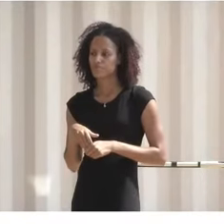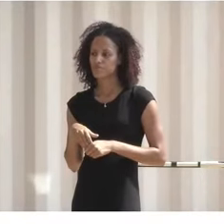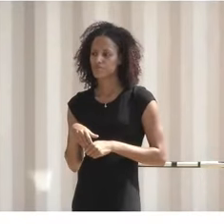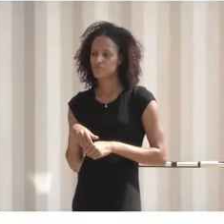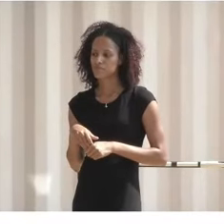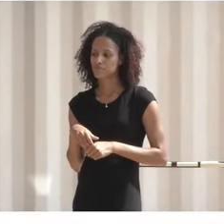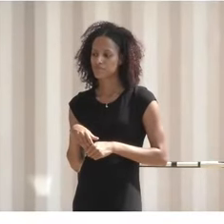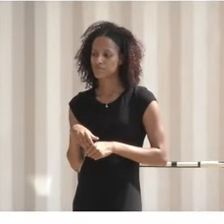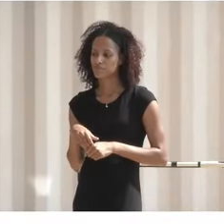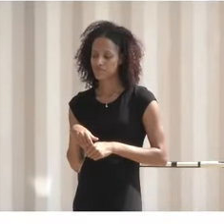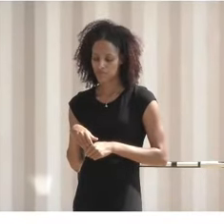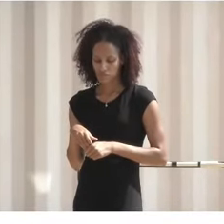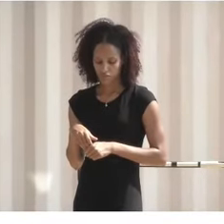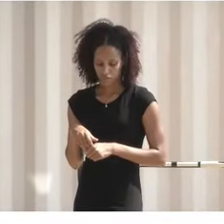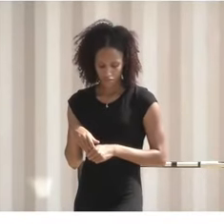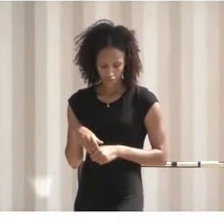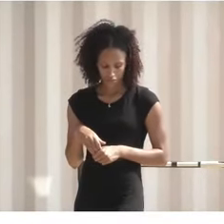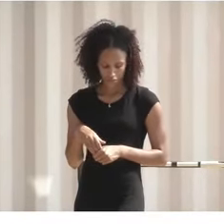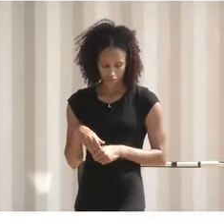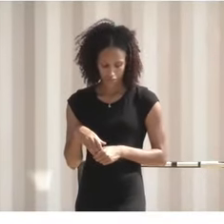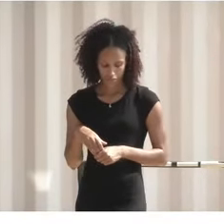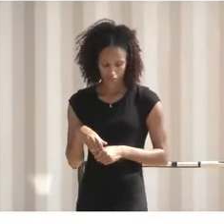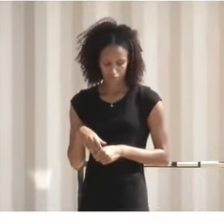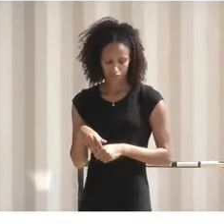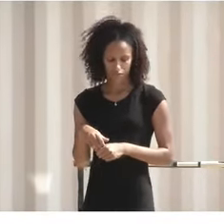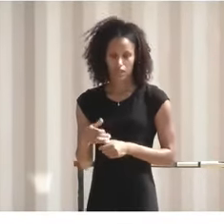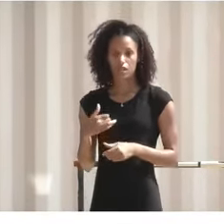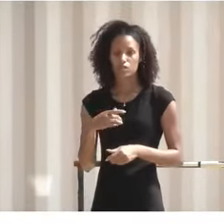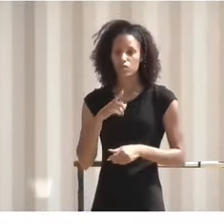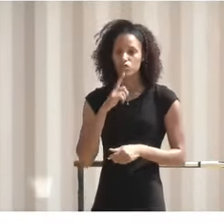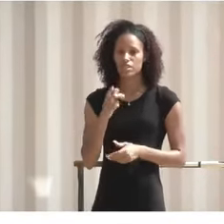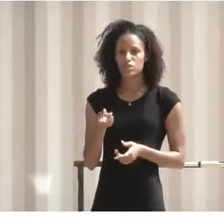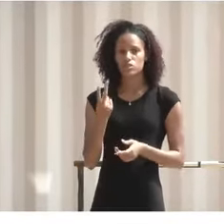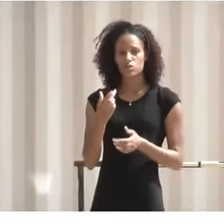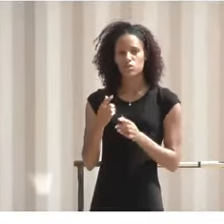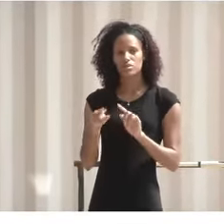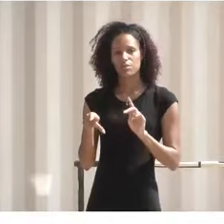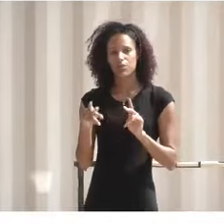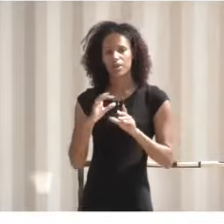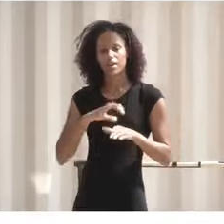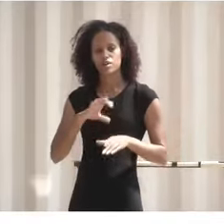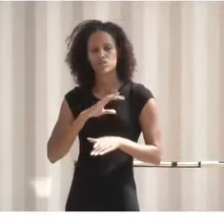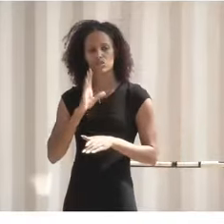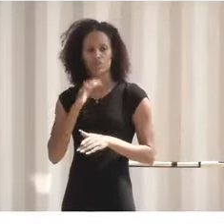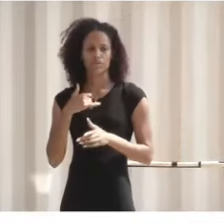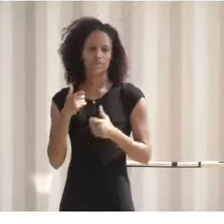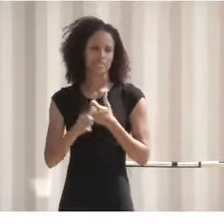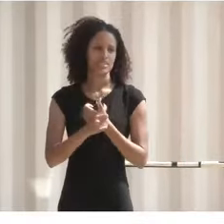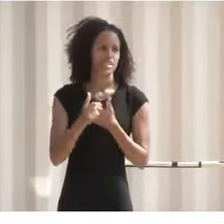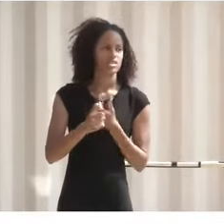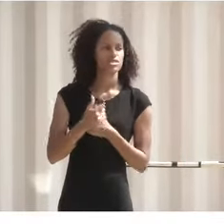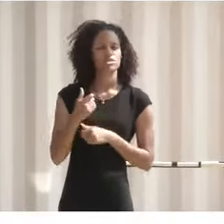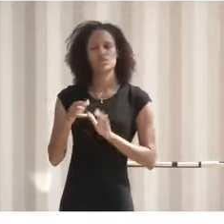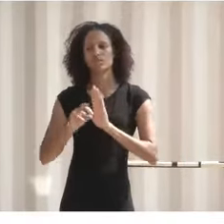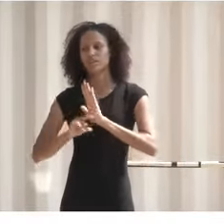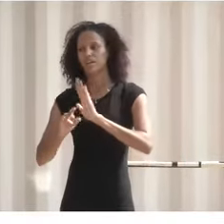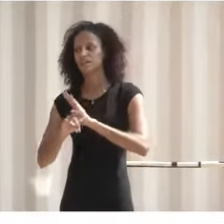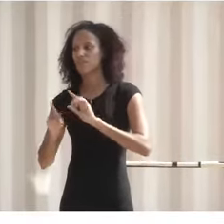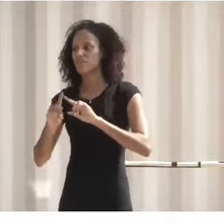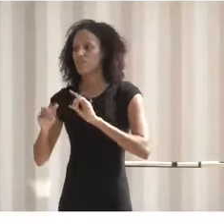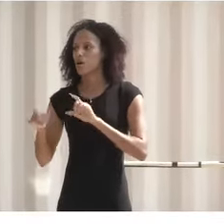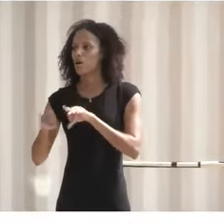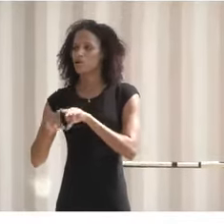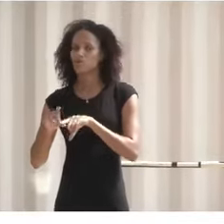which together lead to the word threat or danger, those same two Chinese characters